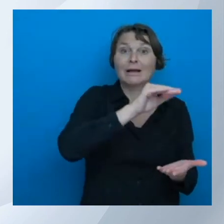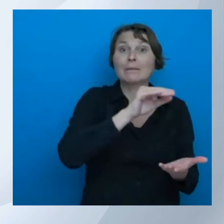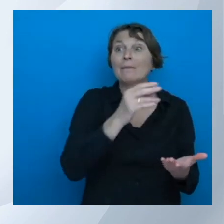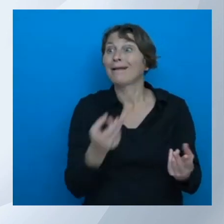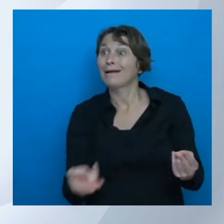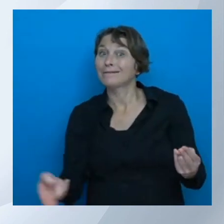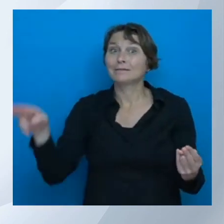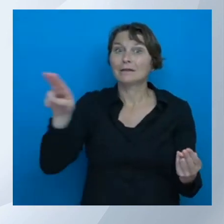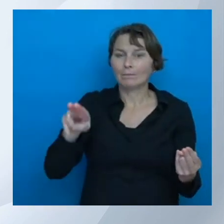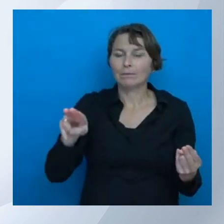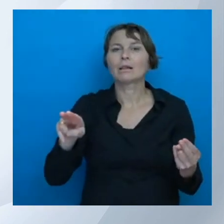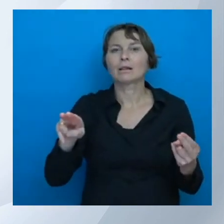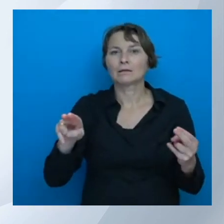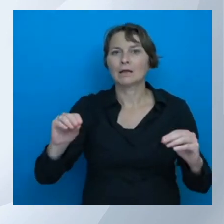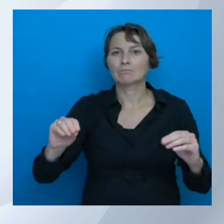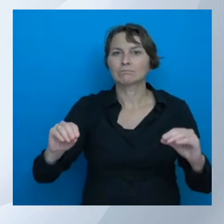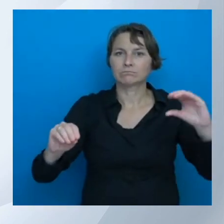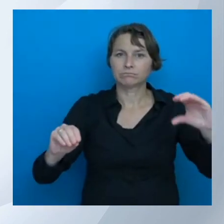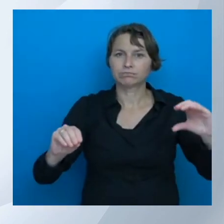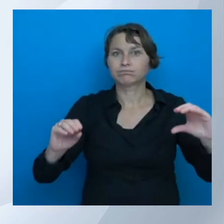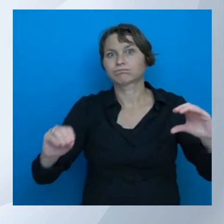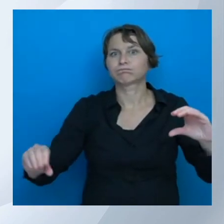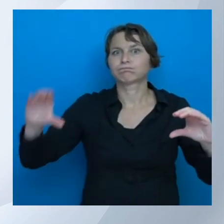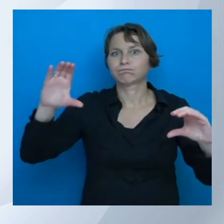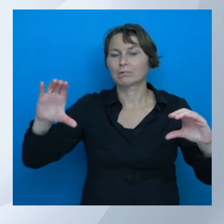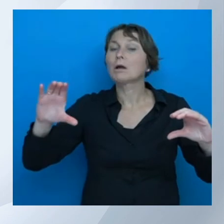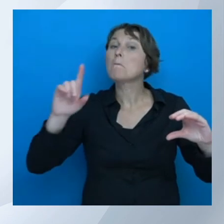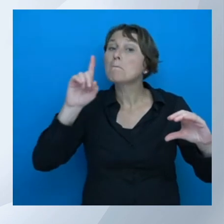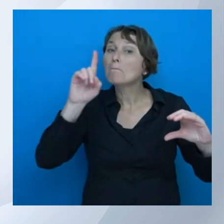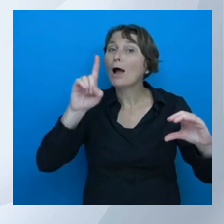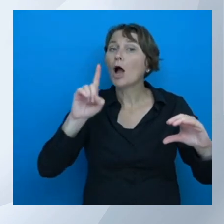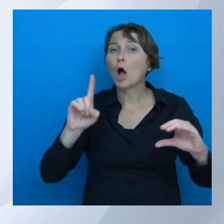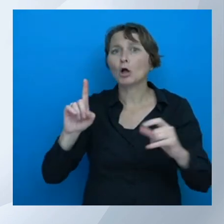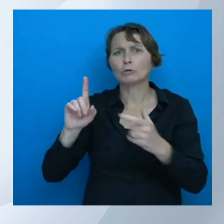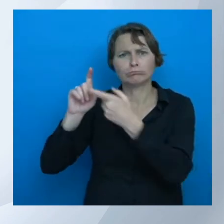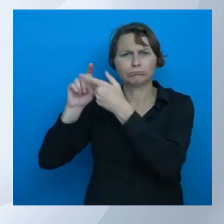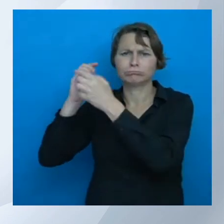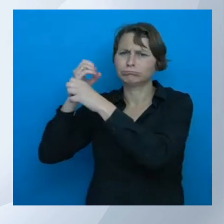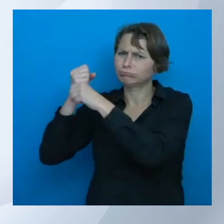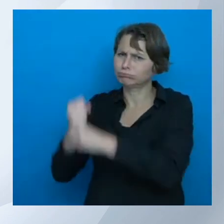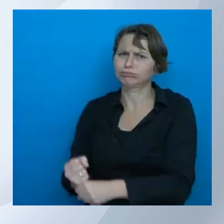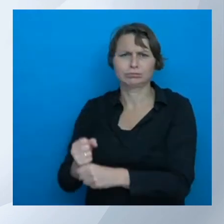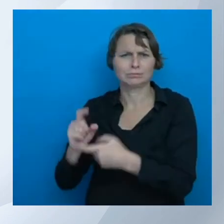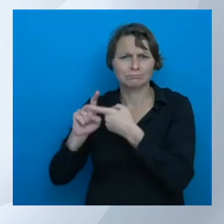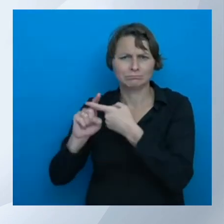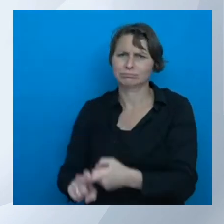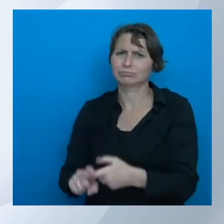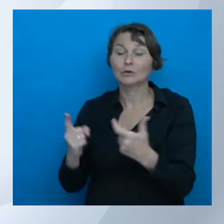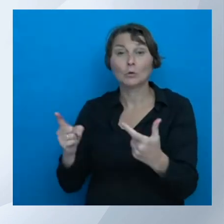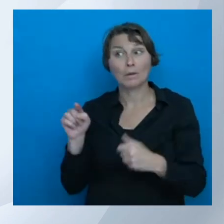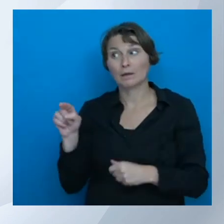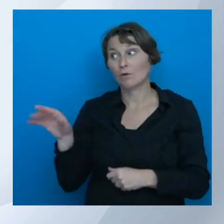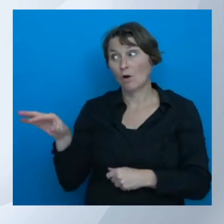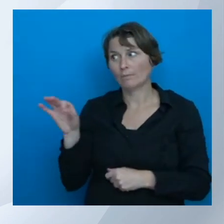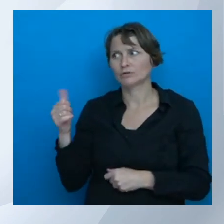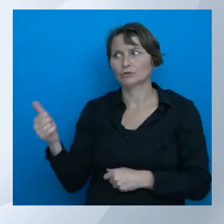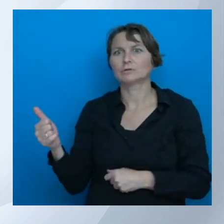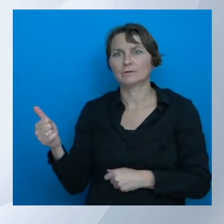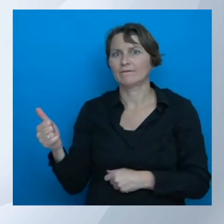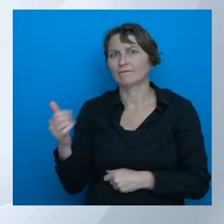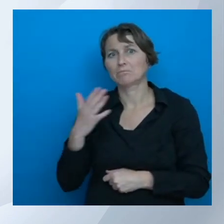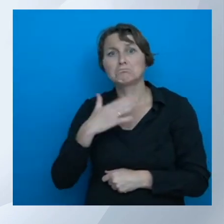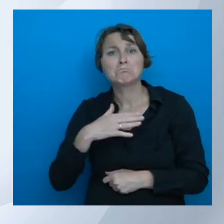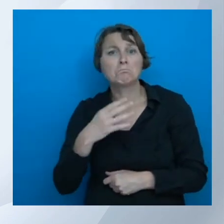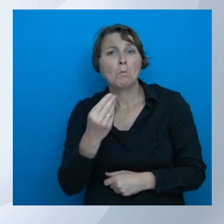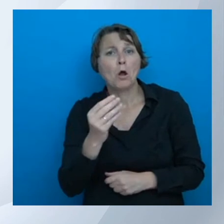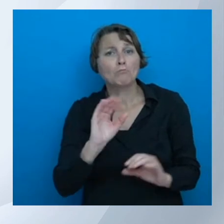money, but it's going to be very reliable. So that is an option if cost is no object. I thought I'd put this in here.